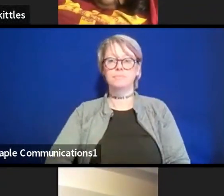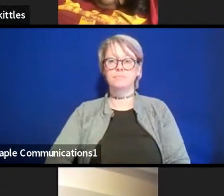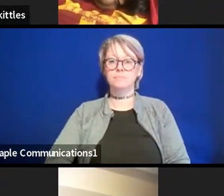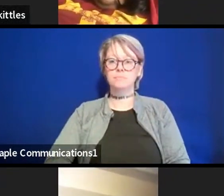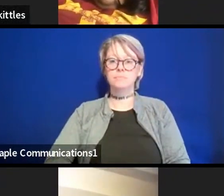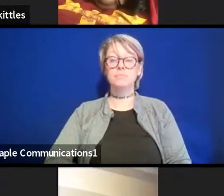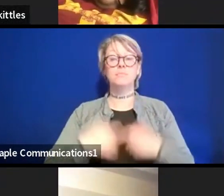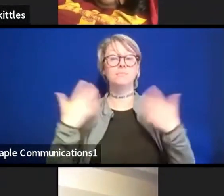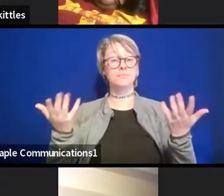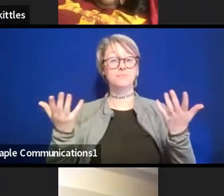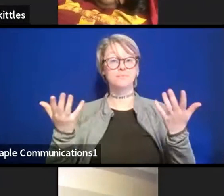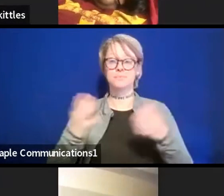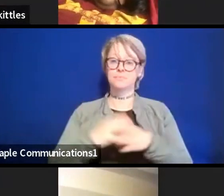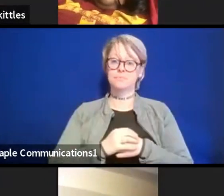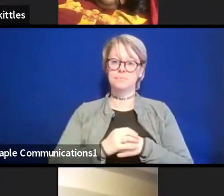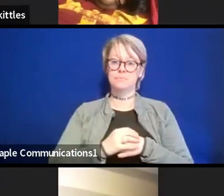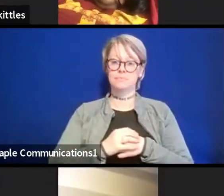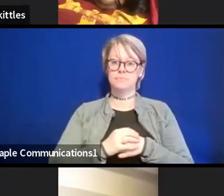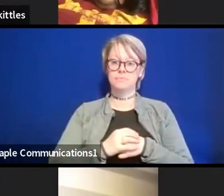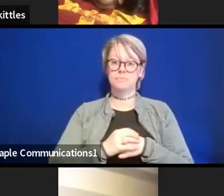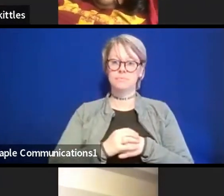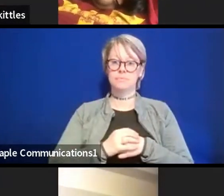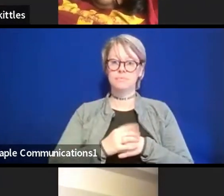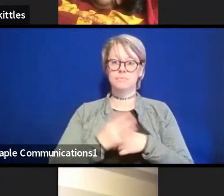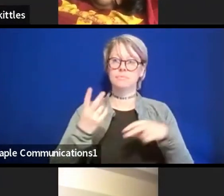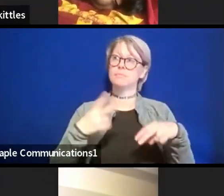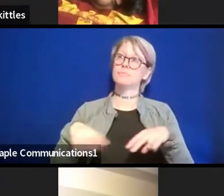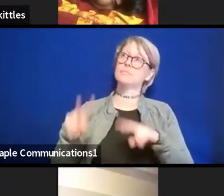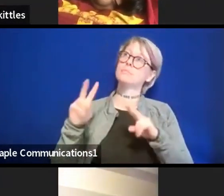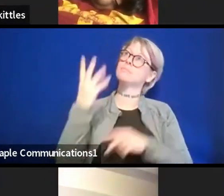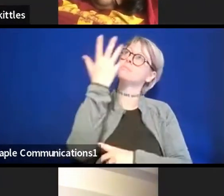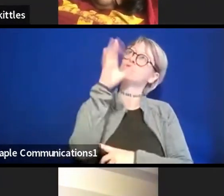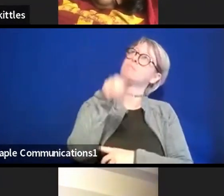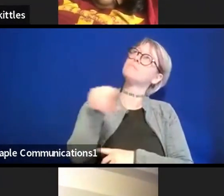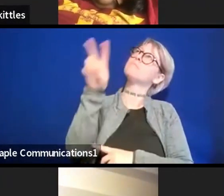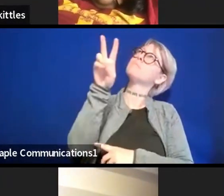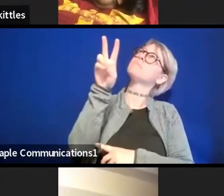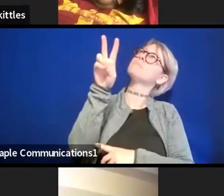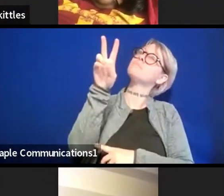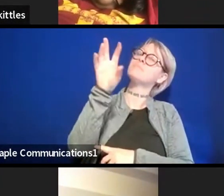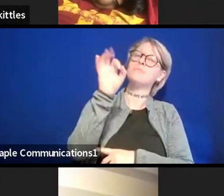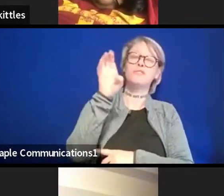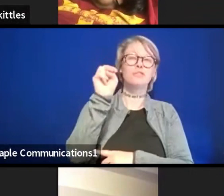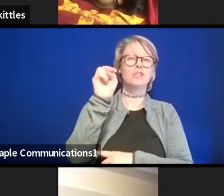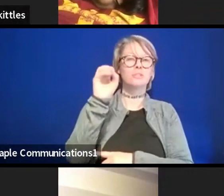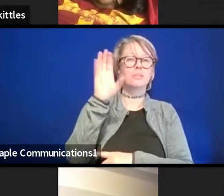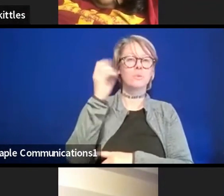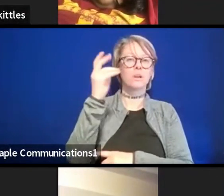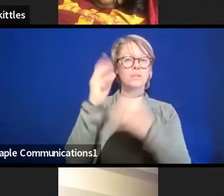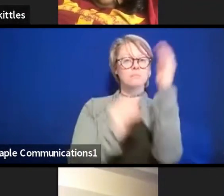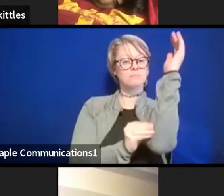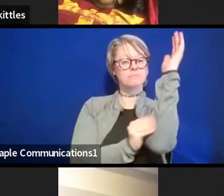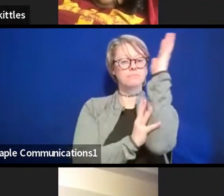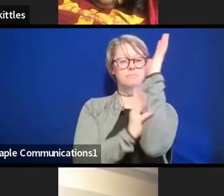So it goes. I looked up toward the top of the tree. Ferns and orchids sprouted from its trunk, which